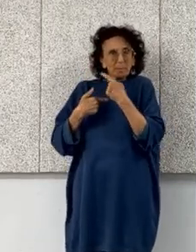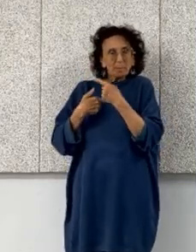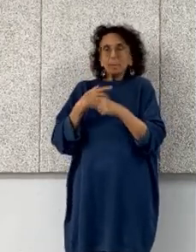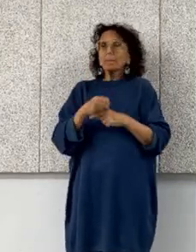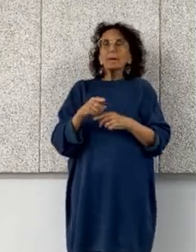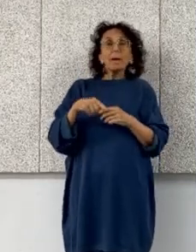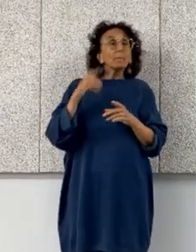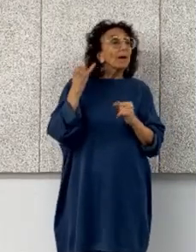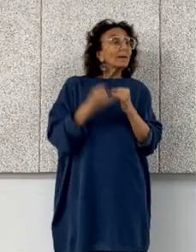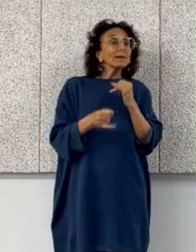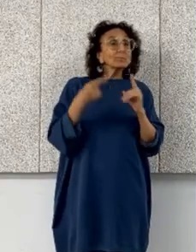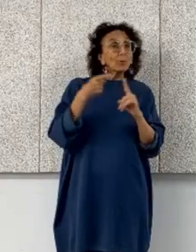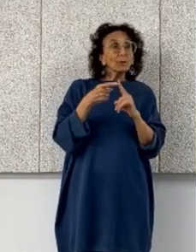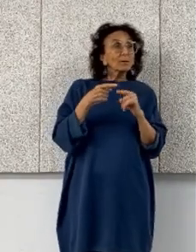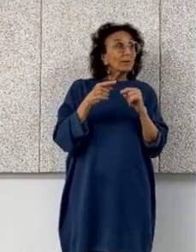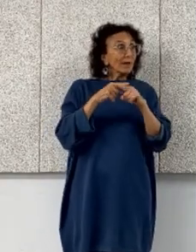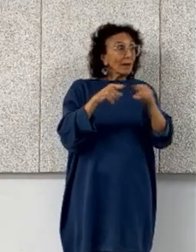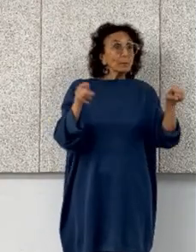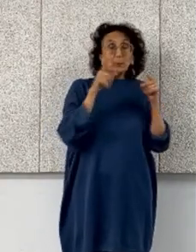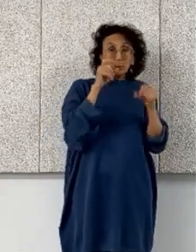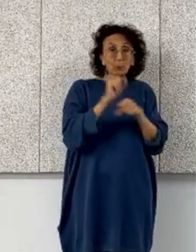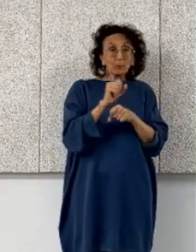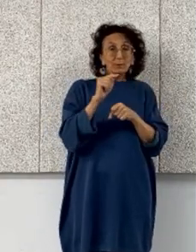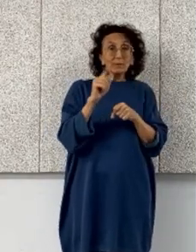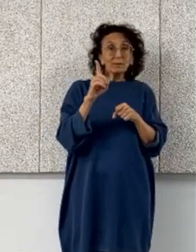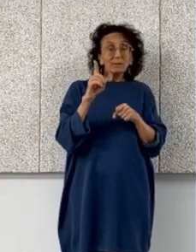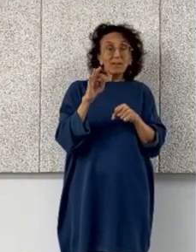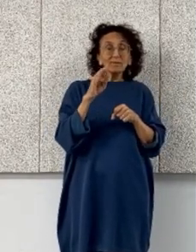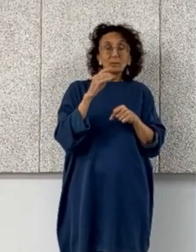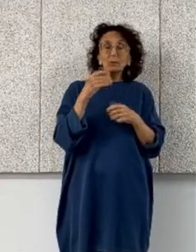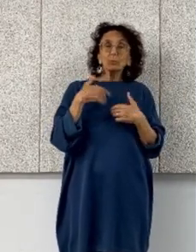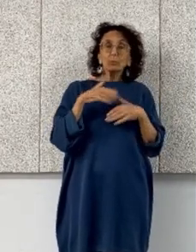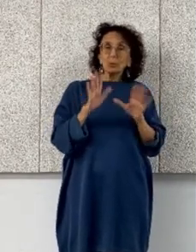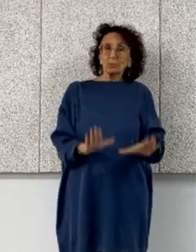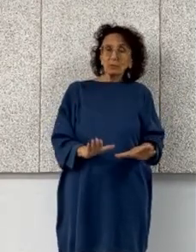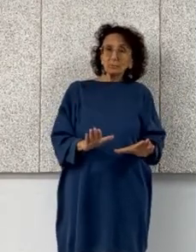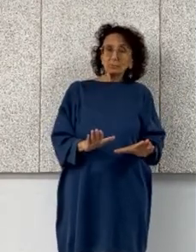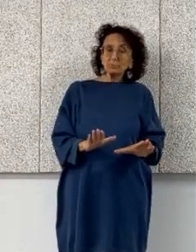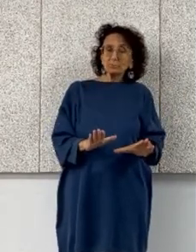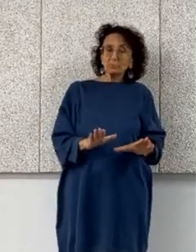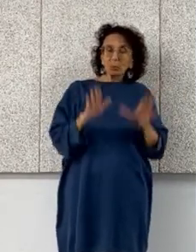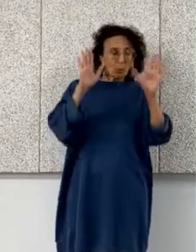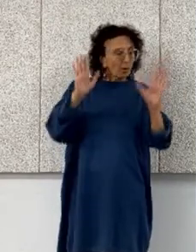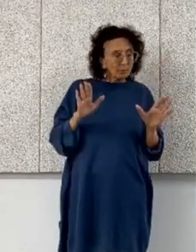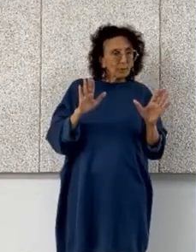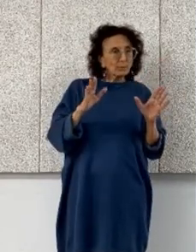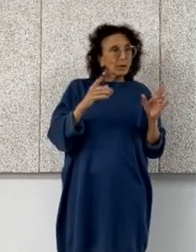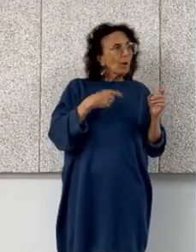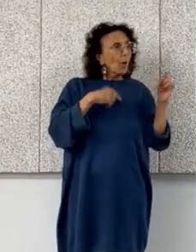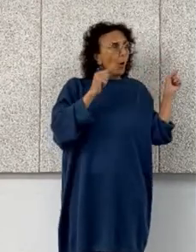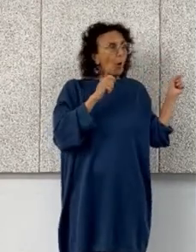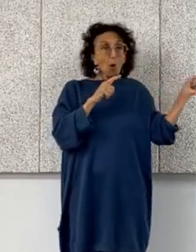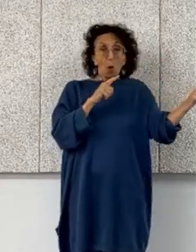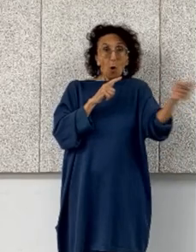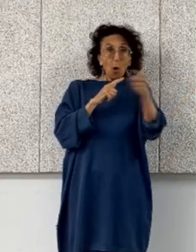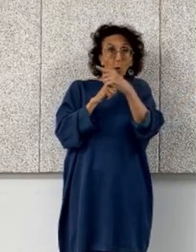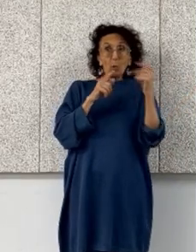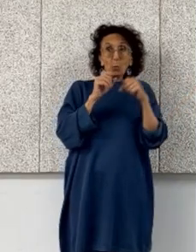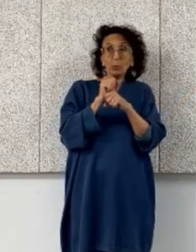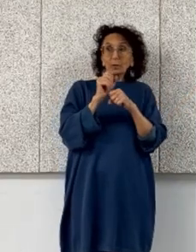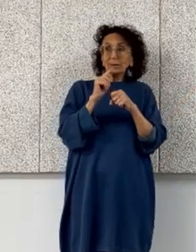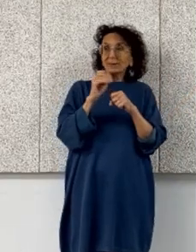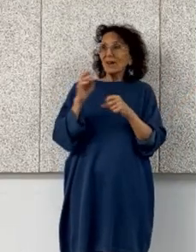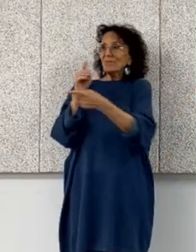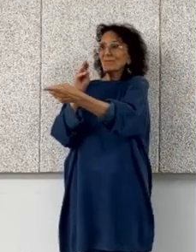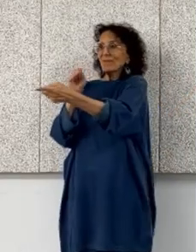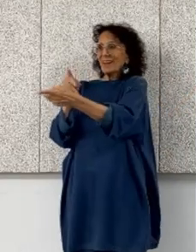that my colleagues have been rock. I mean, the number one message I got from my colleagues, Mike